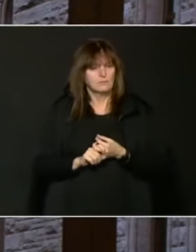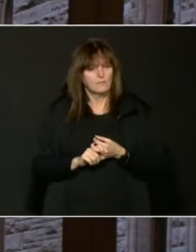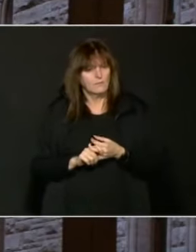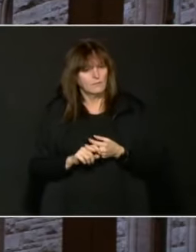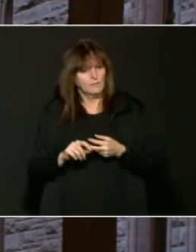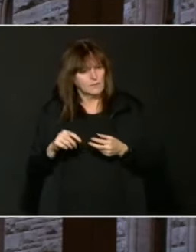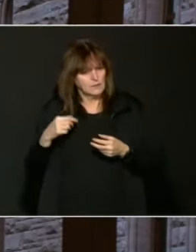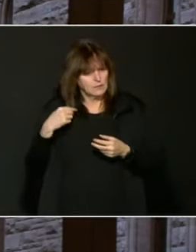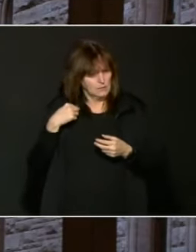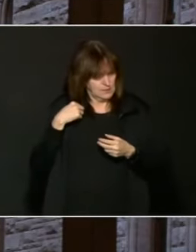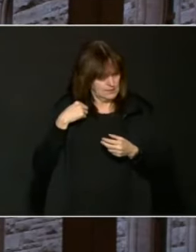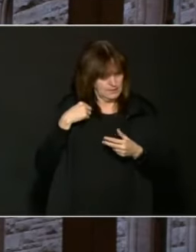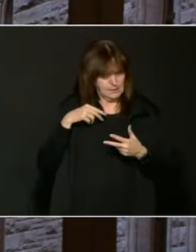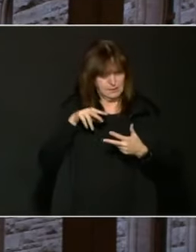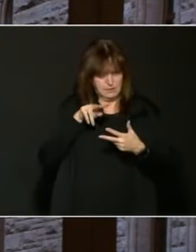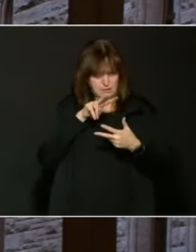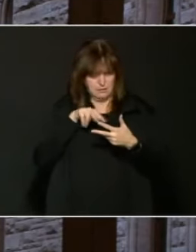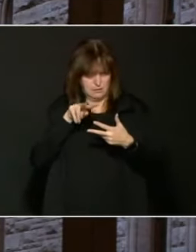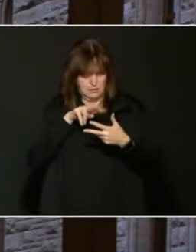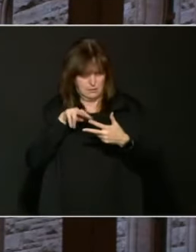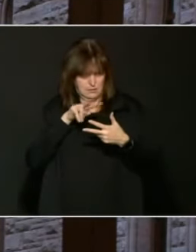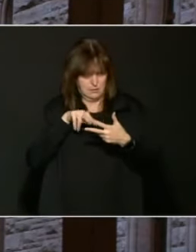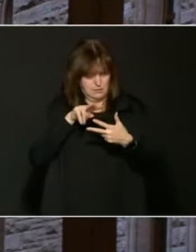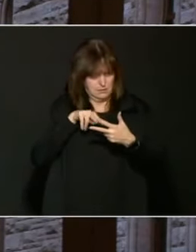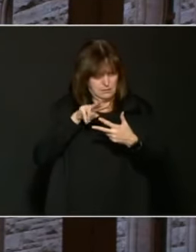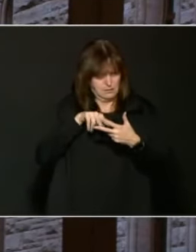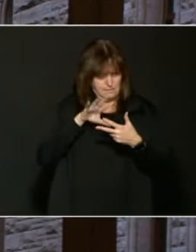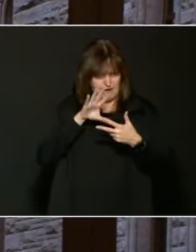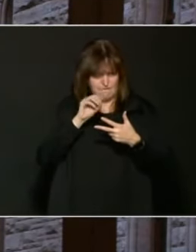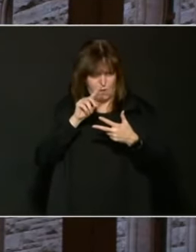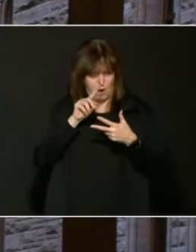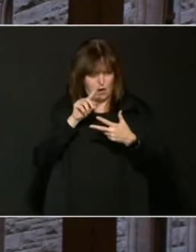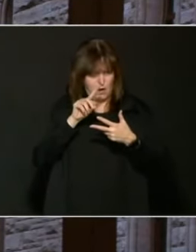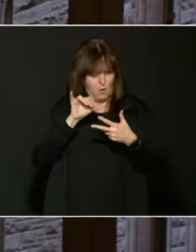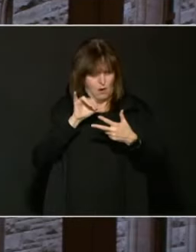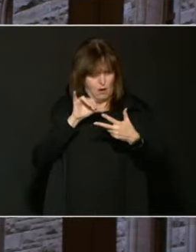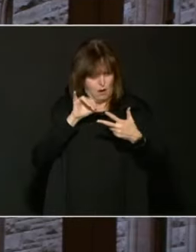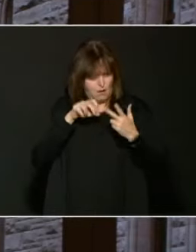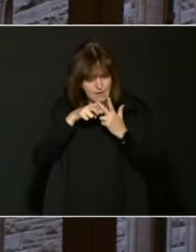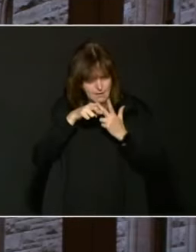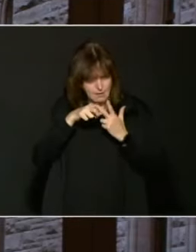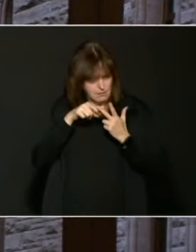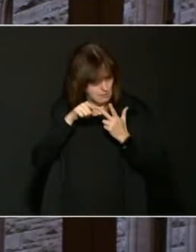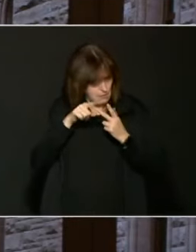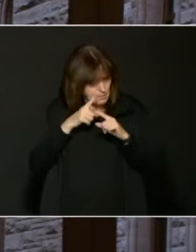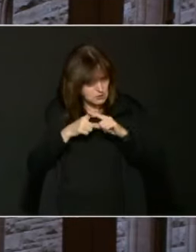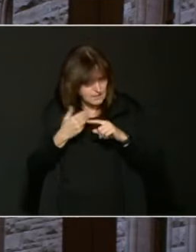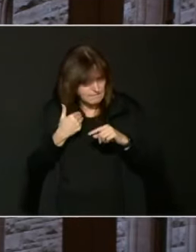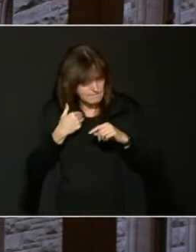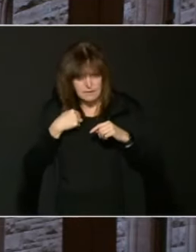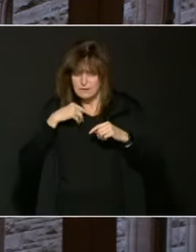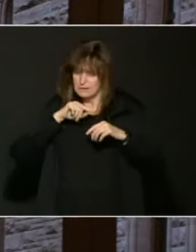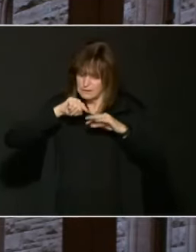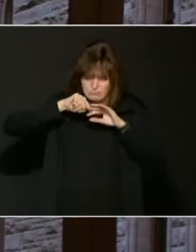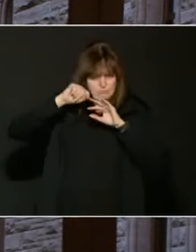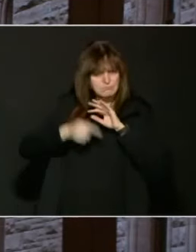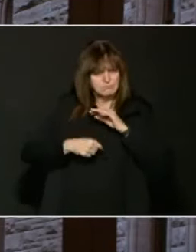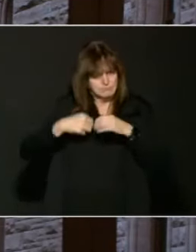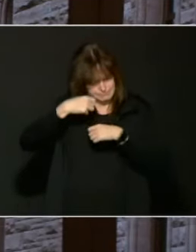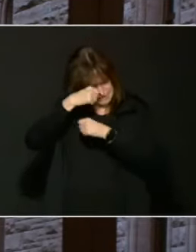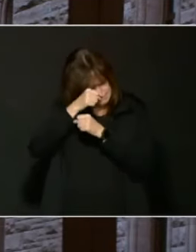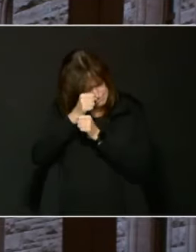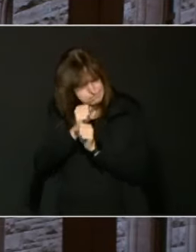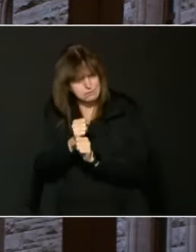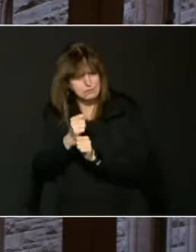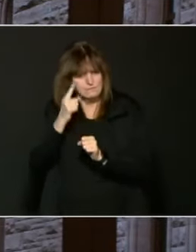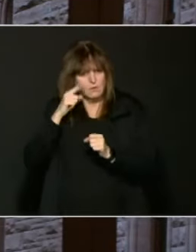PCR variant testing, and then a number of those going on to full gene sequencing. So far in Ontario, we've experienced